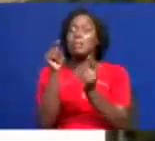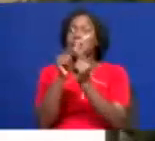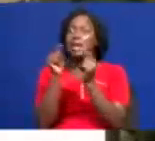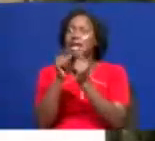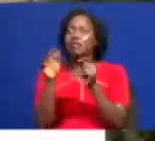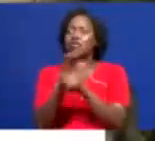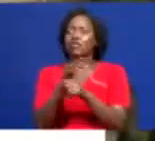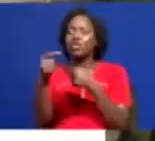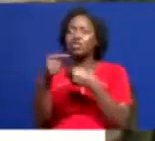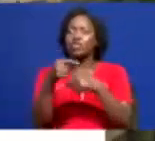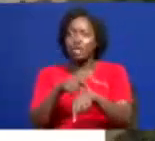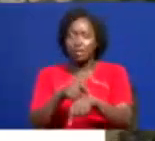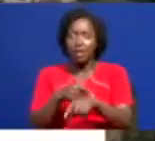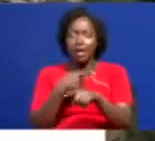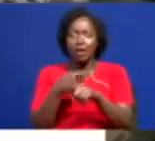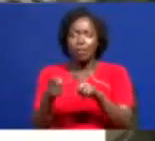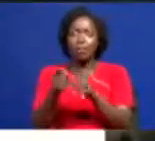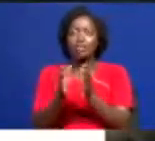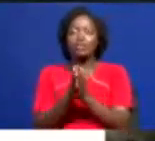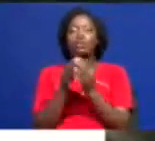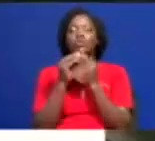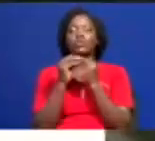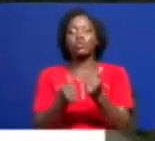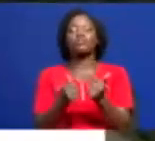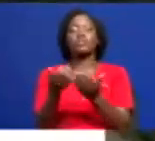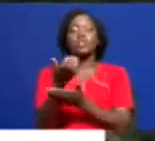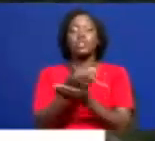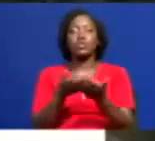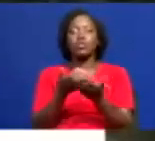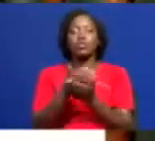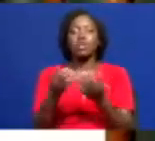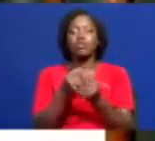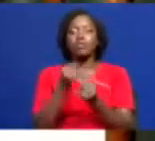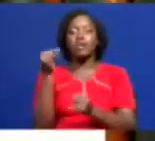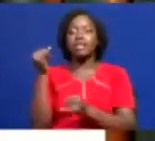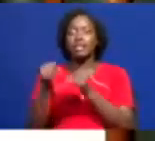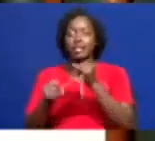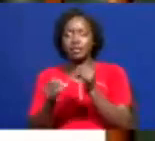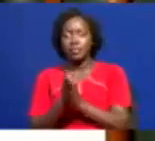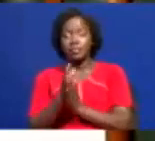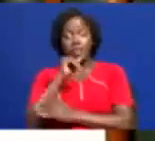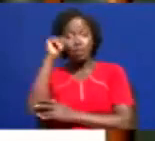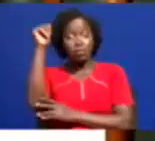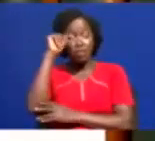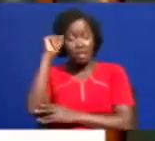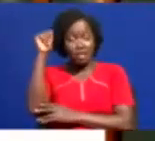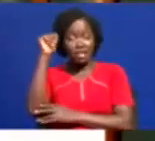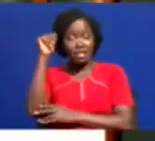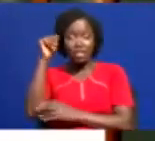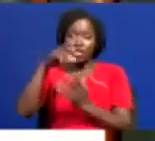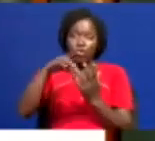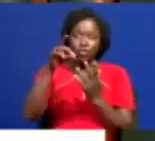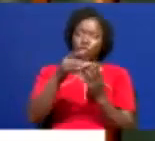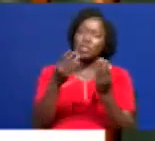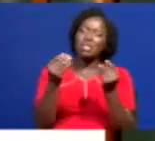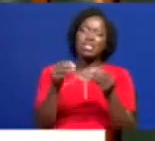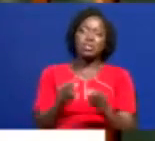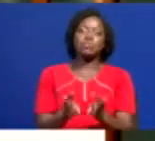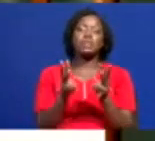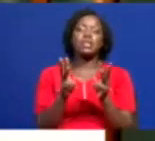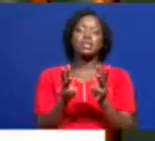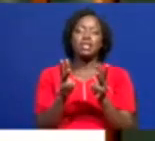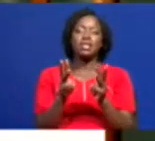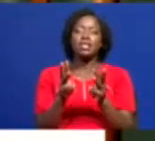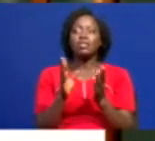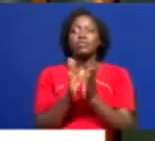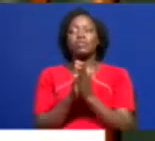the short term, but would fix the economy in the long term. Politics, you can choose the easy way to get